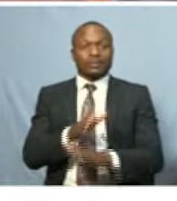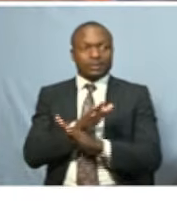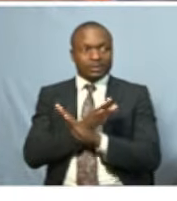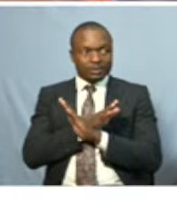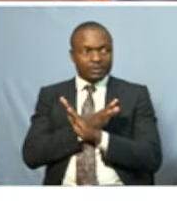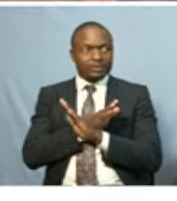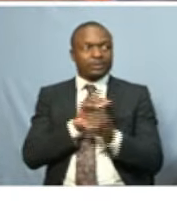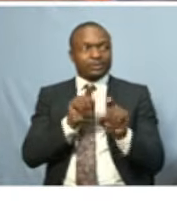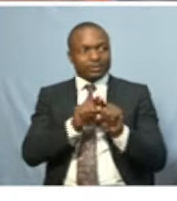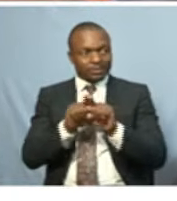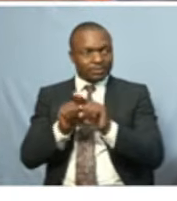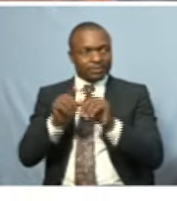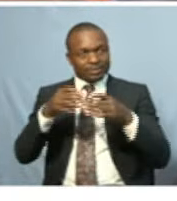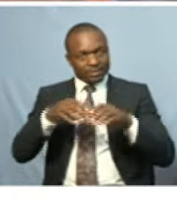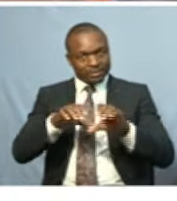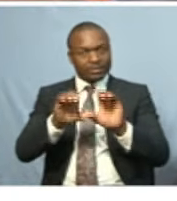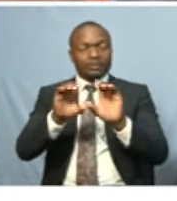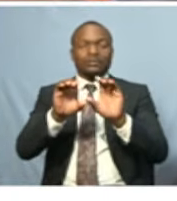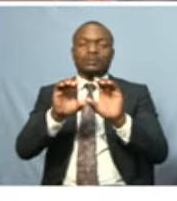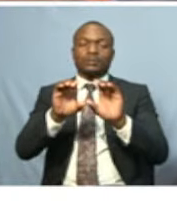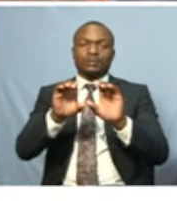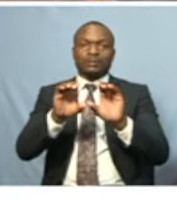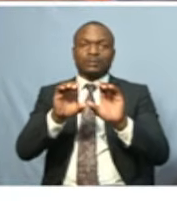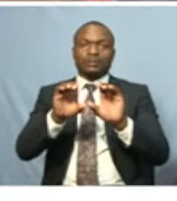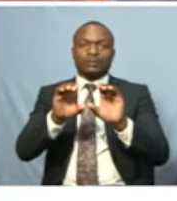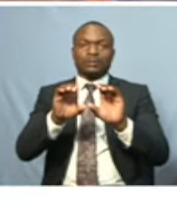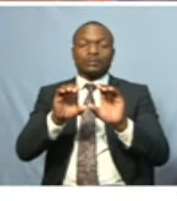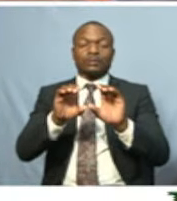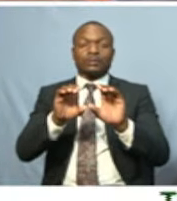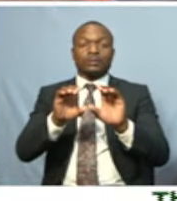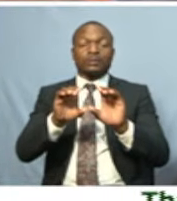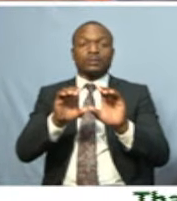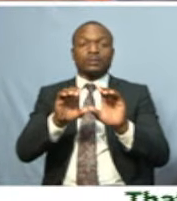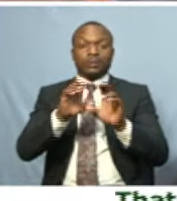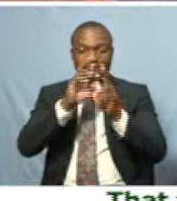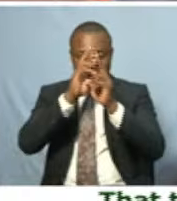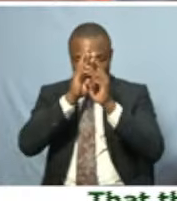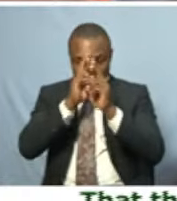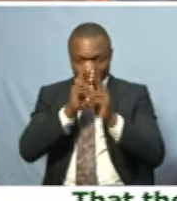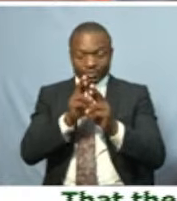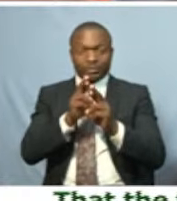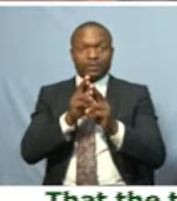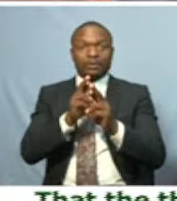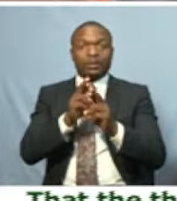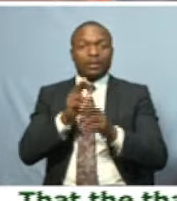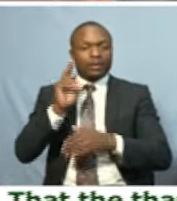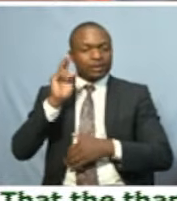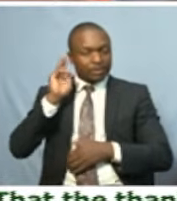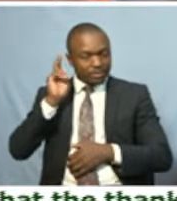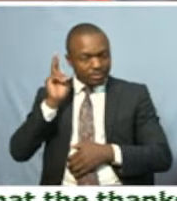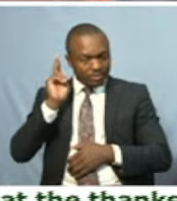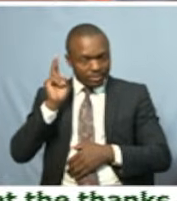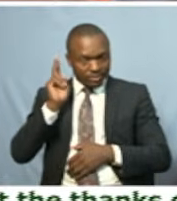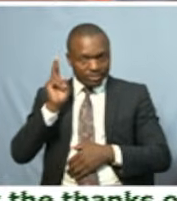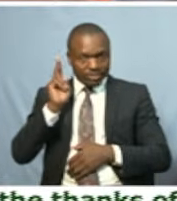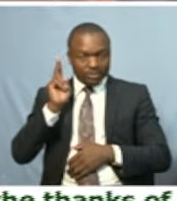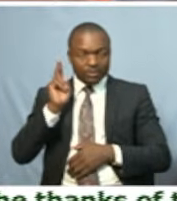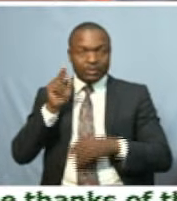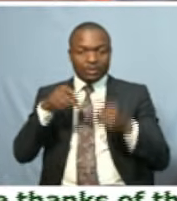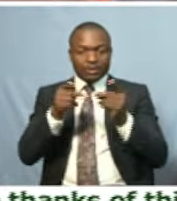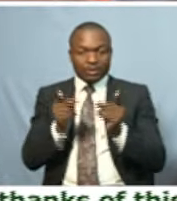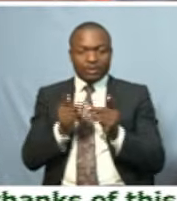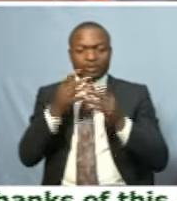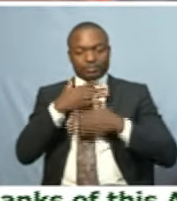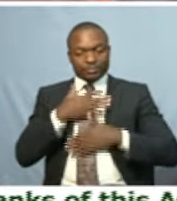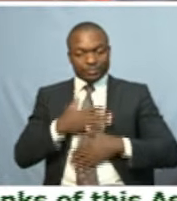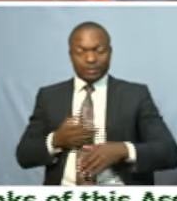Zambia has also continued to honor its long-standing reputation as a beacon of peace through participation in